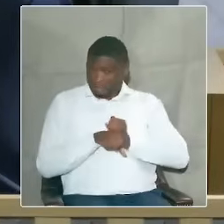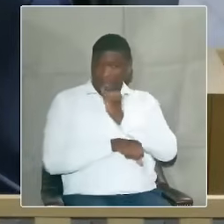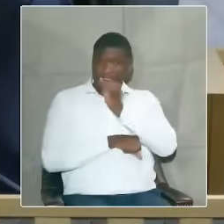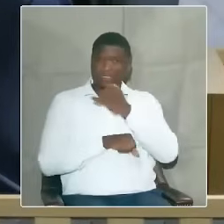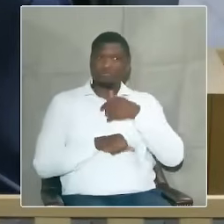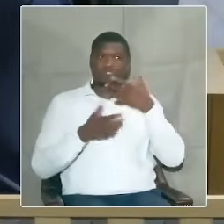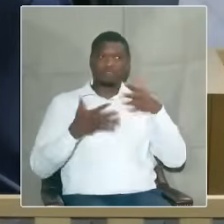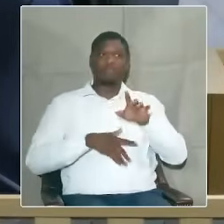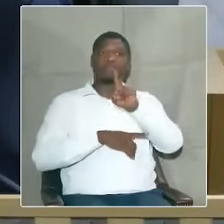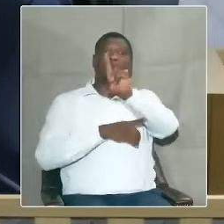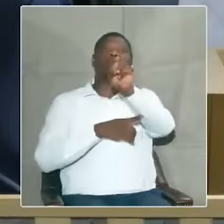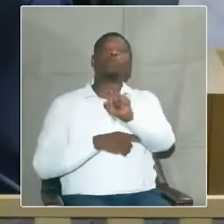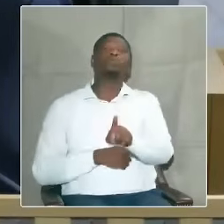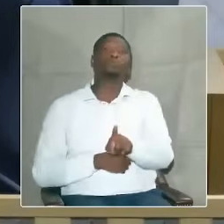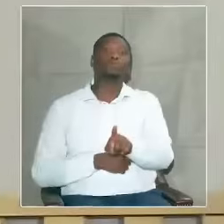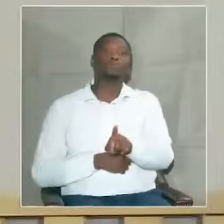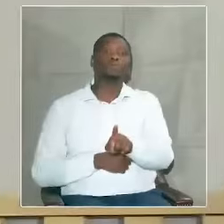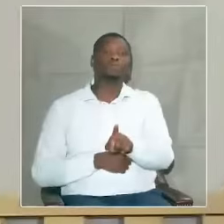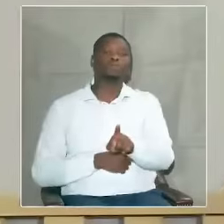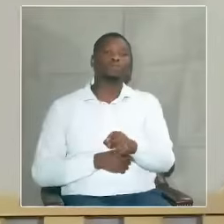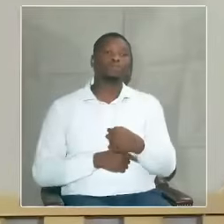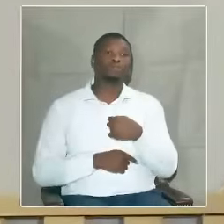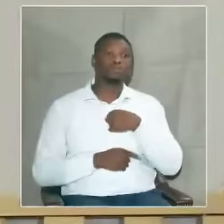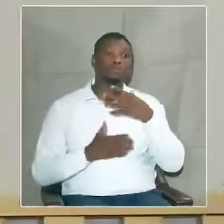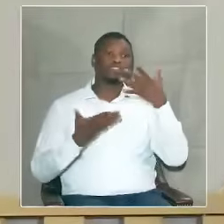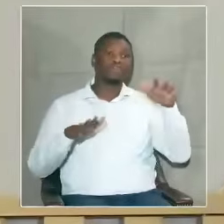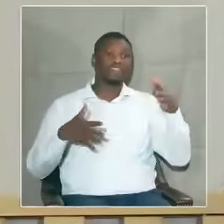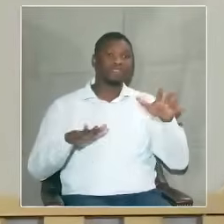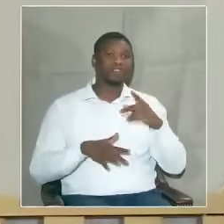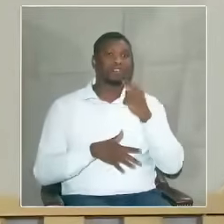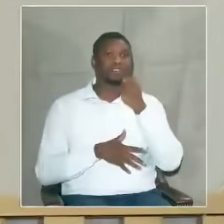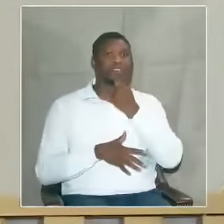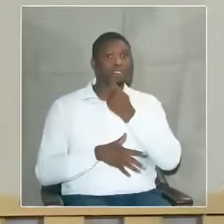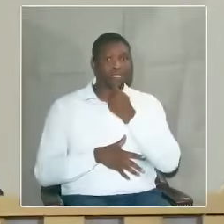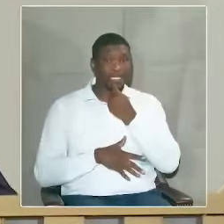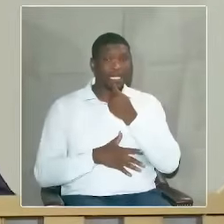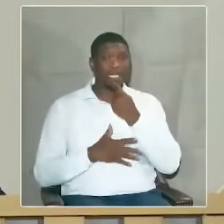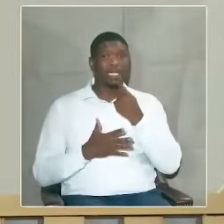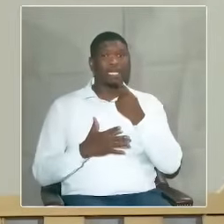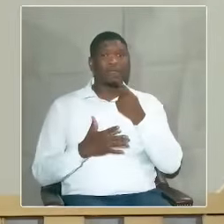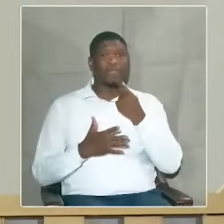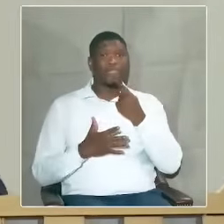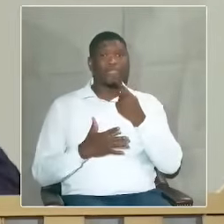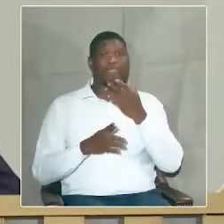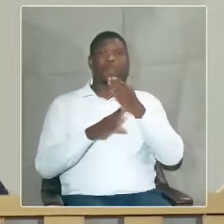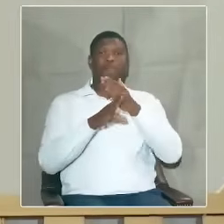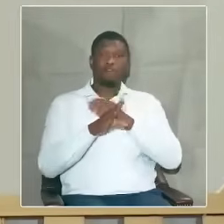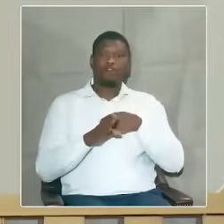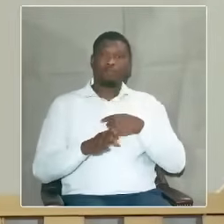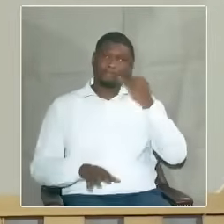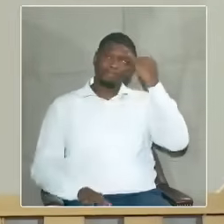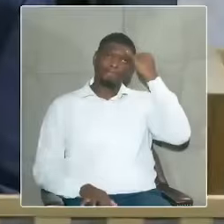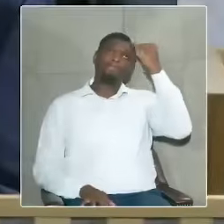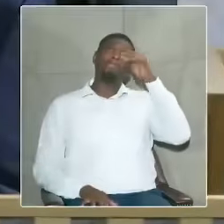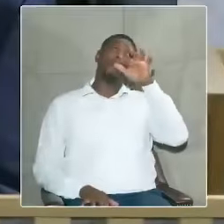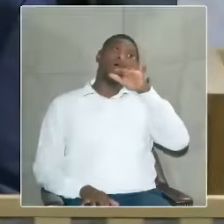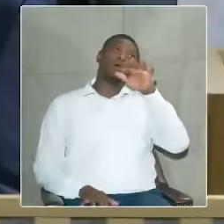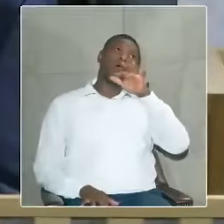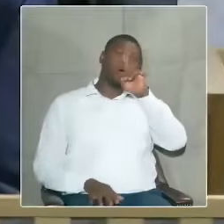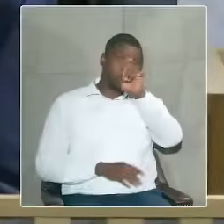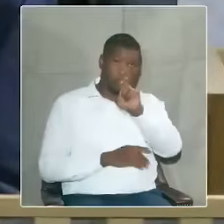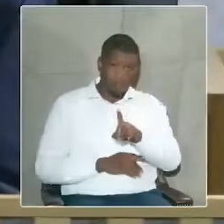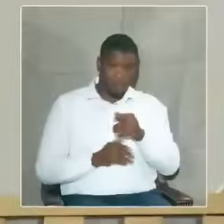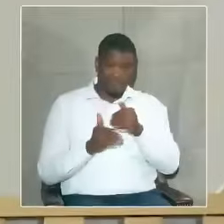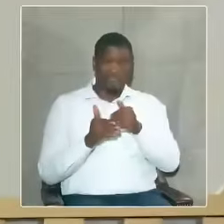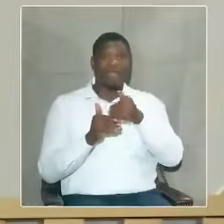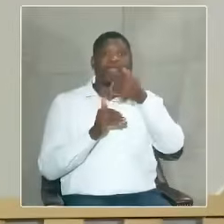this, and I even said, I was first hypothetical, as it were, and